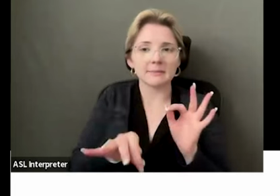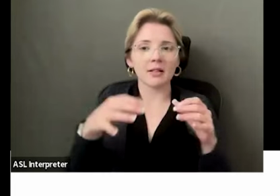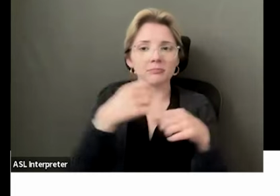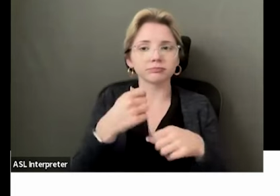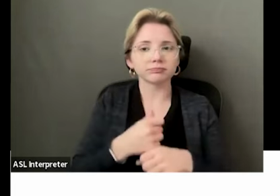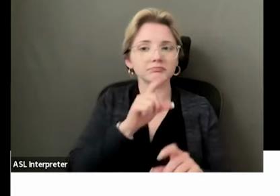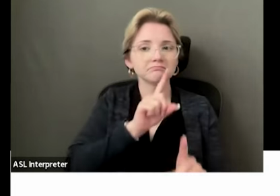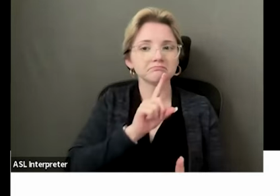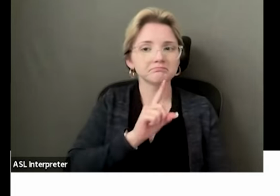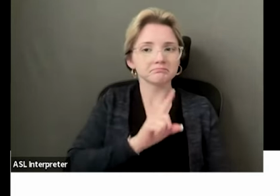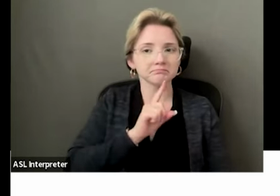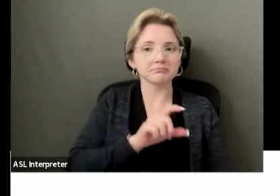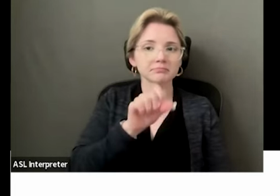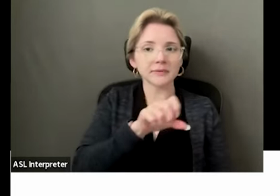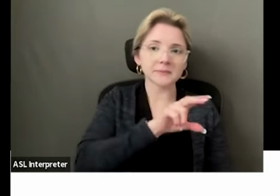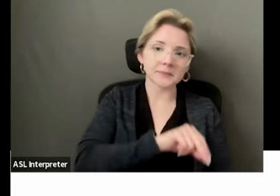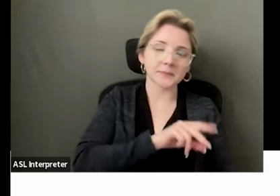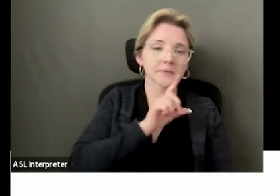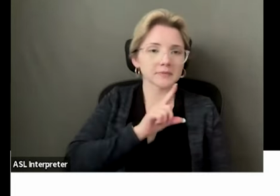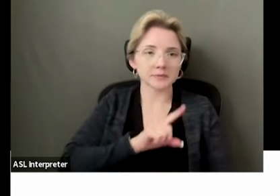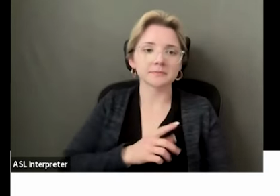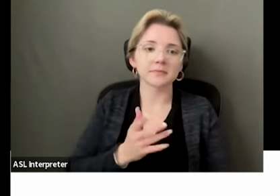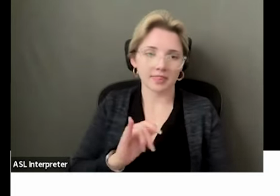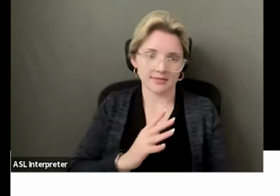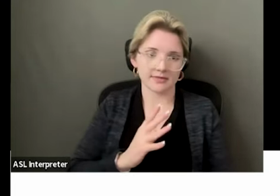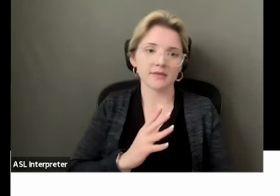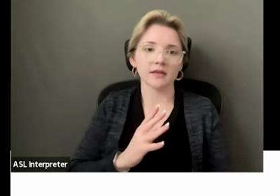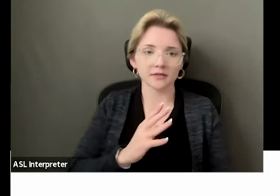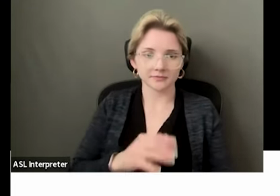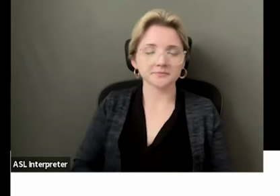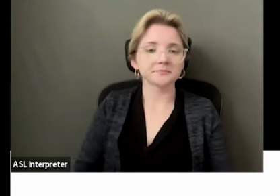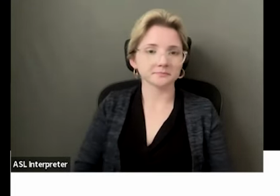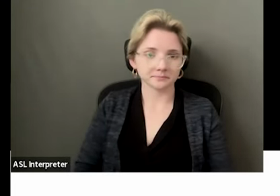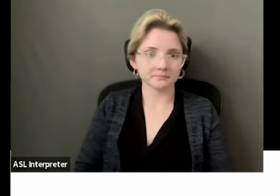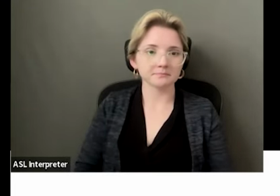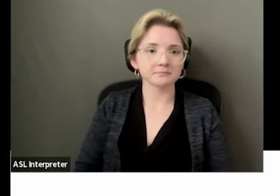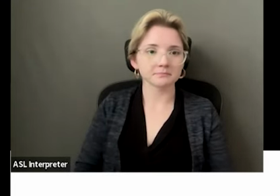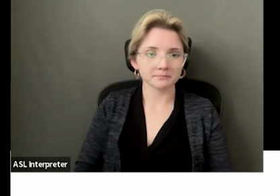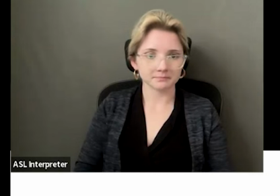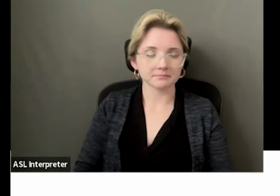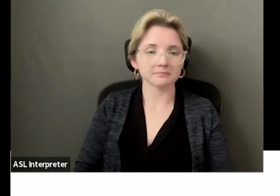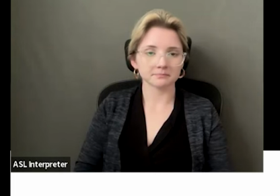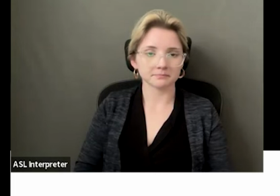they're requesting any of these protections, including an emergency transfer.